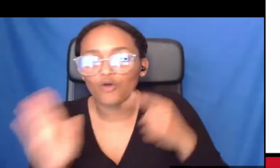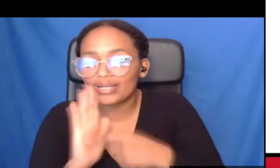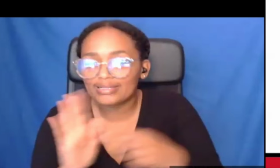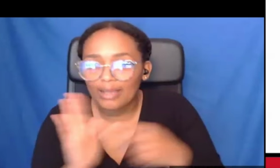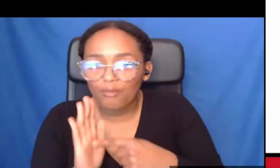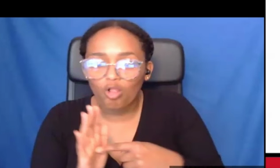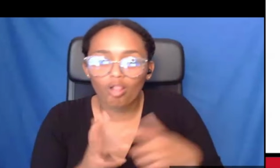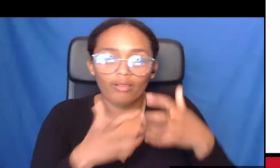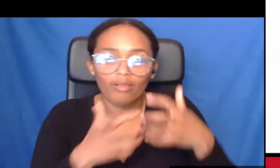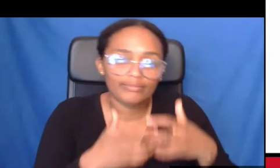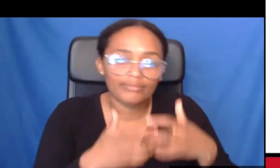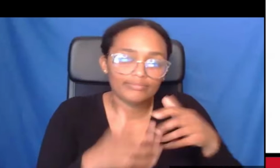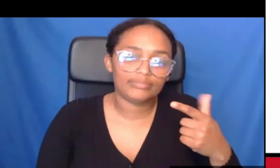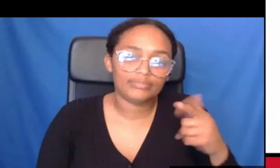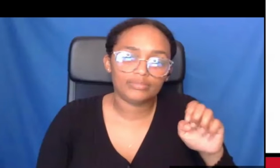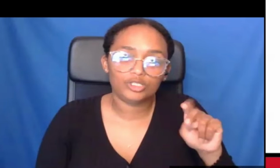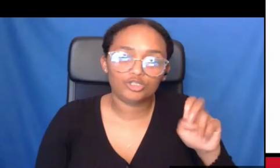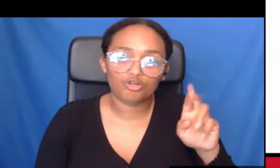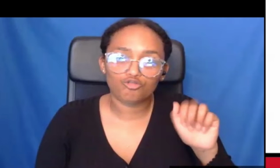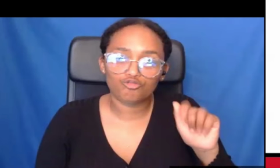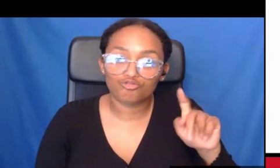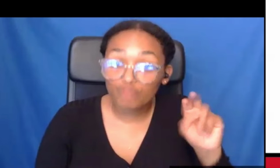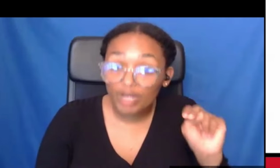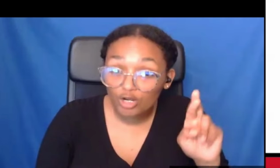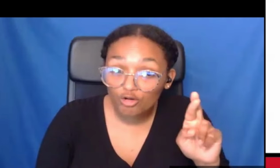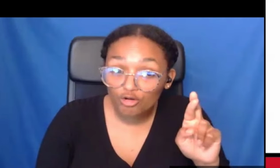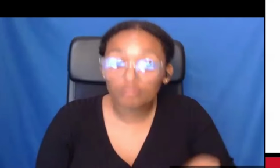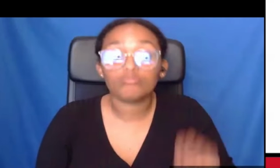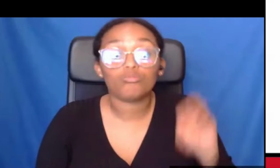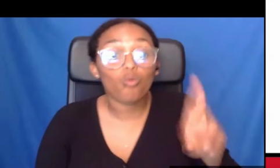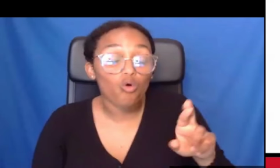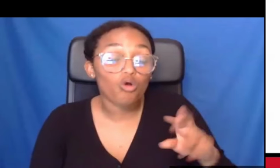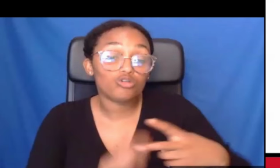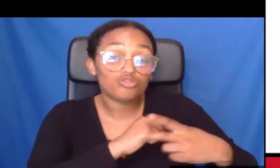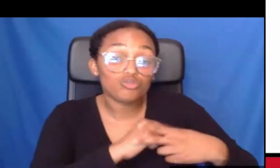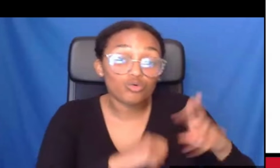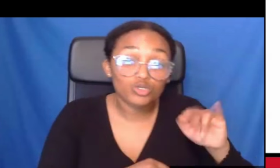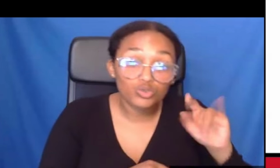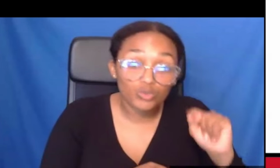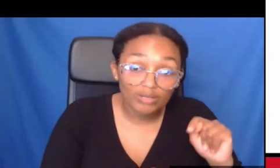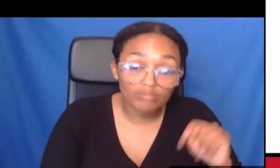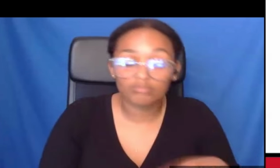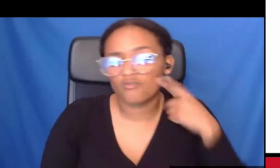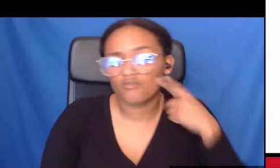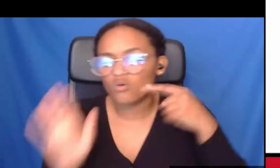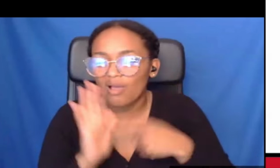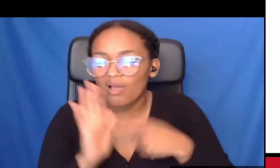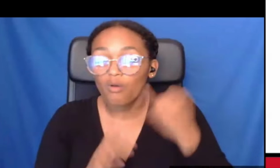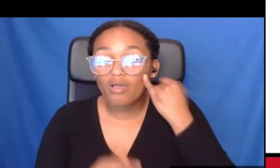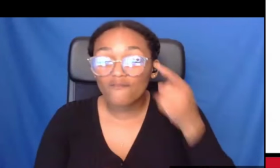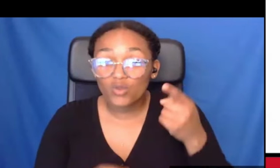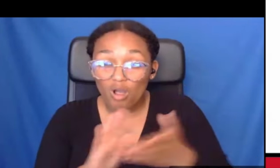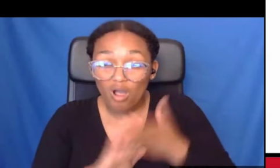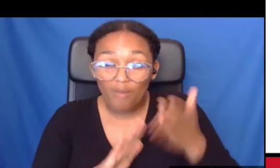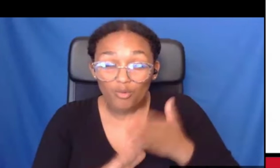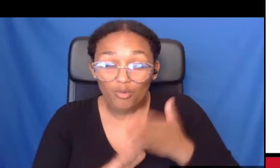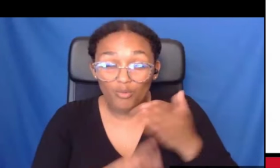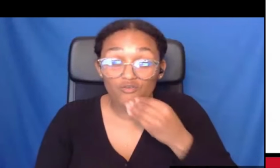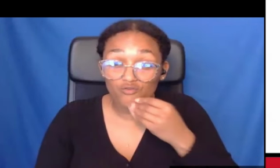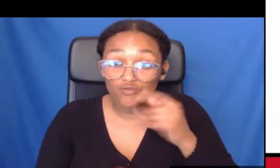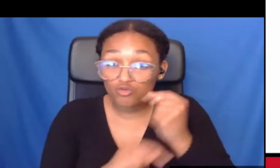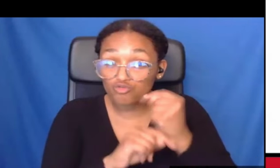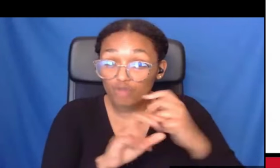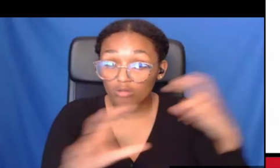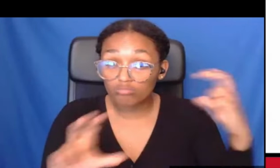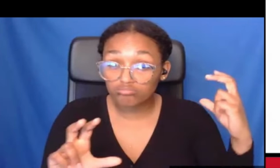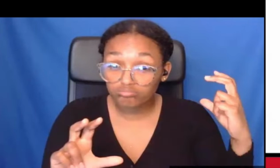If you are operating a food truck or something along those lines, what is permanently